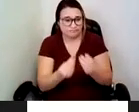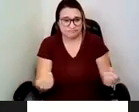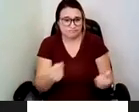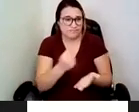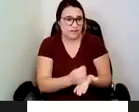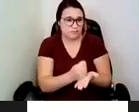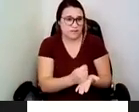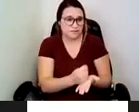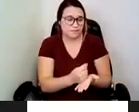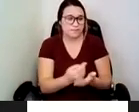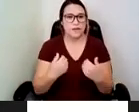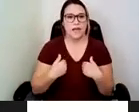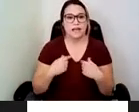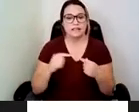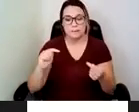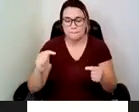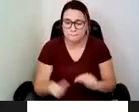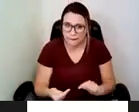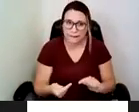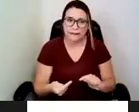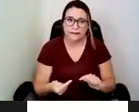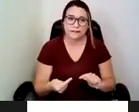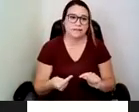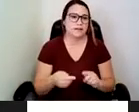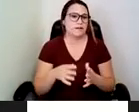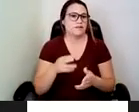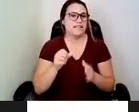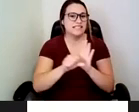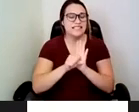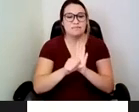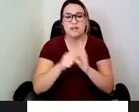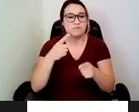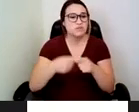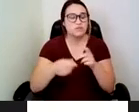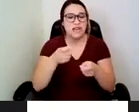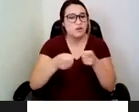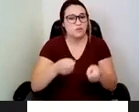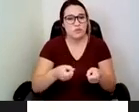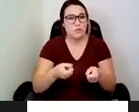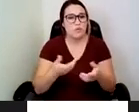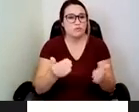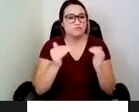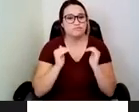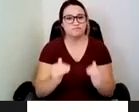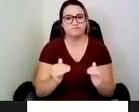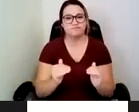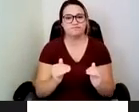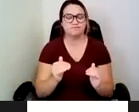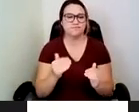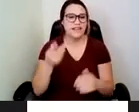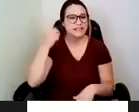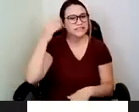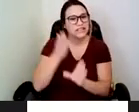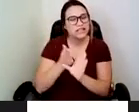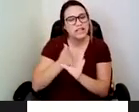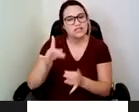pain, uncontrolled symptoms, psychological or spiritual issues. If they're ending up